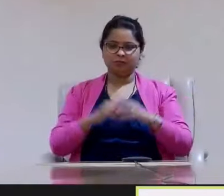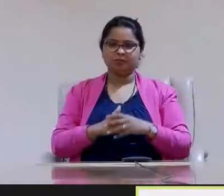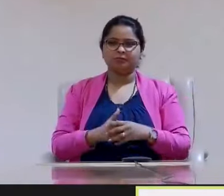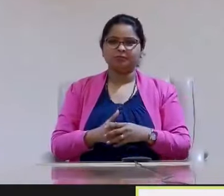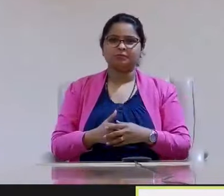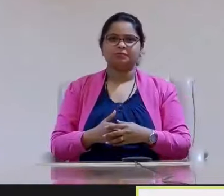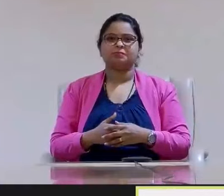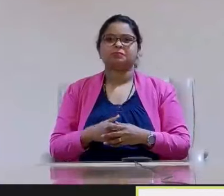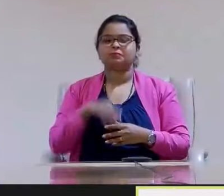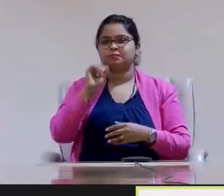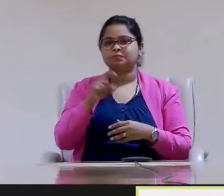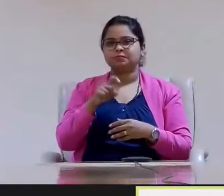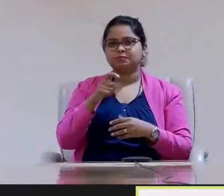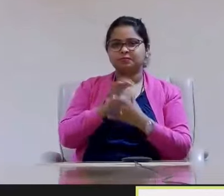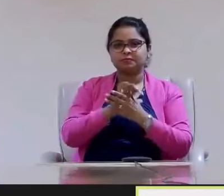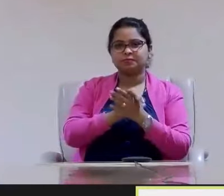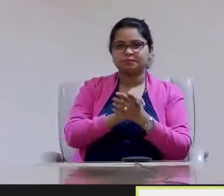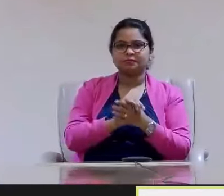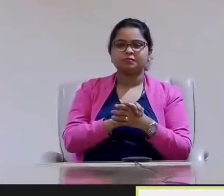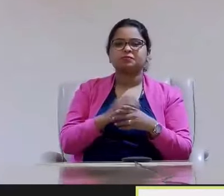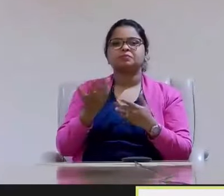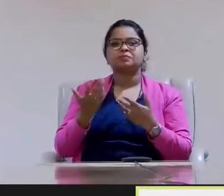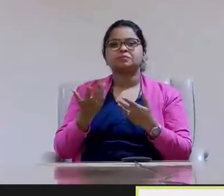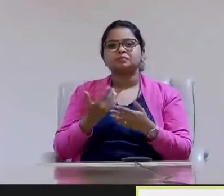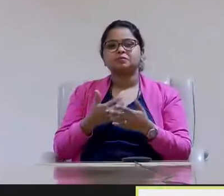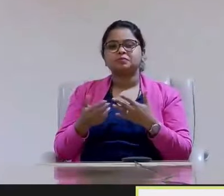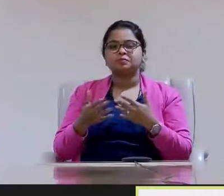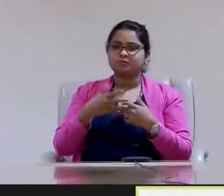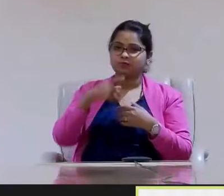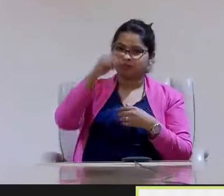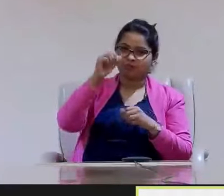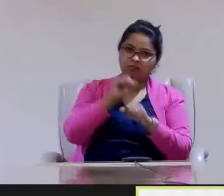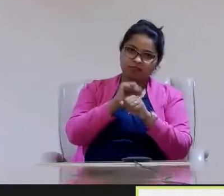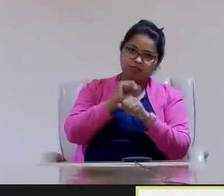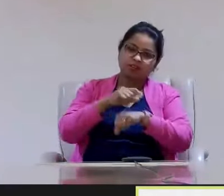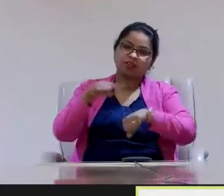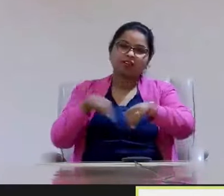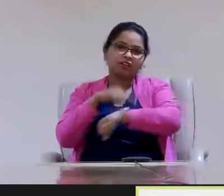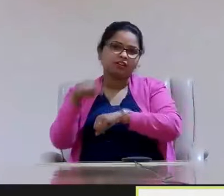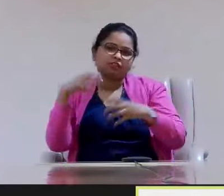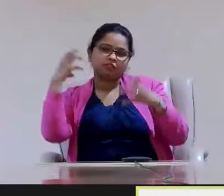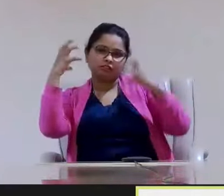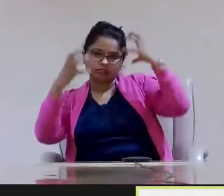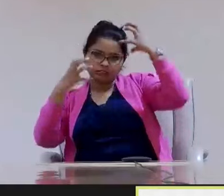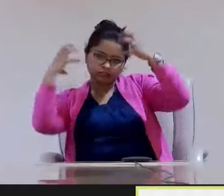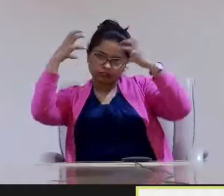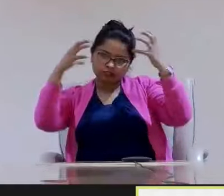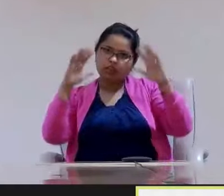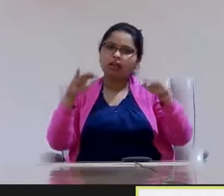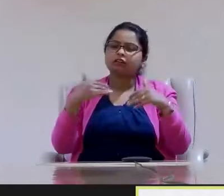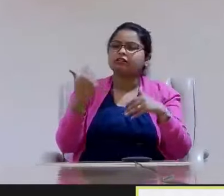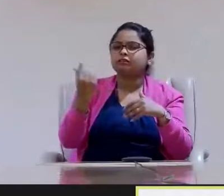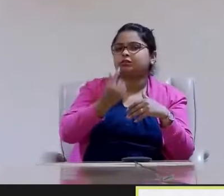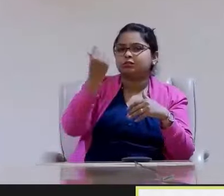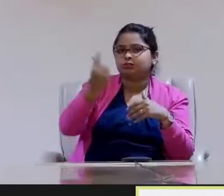our friend is asking, when you are in your working hours and you are stressed, are there some useful